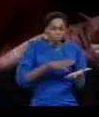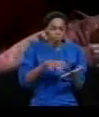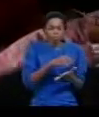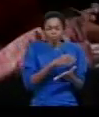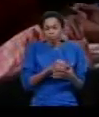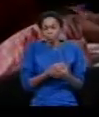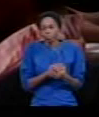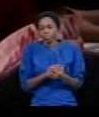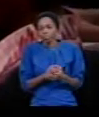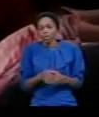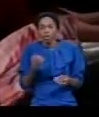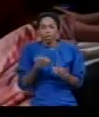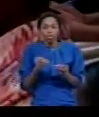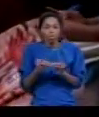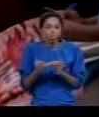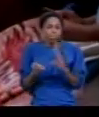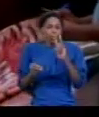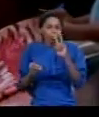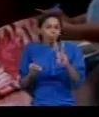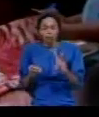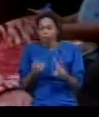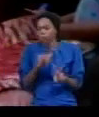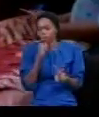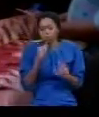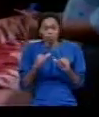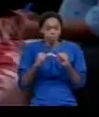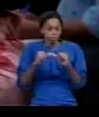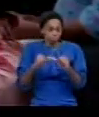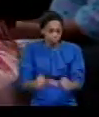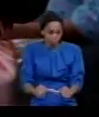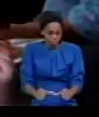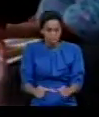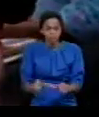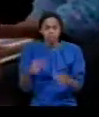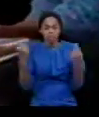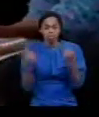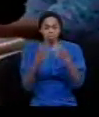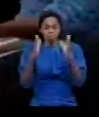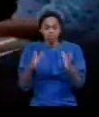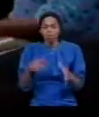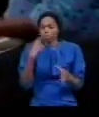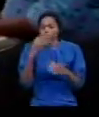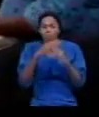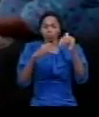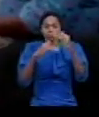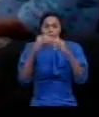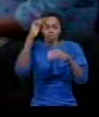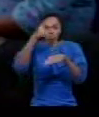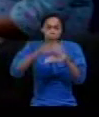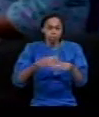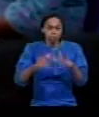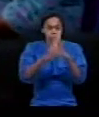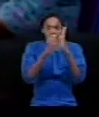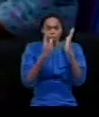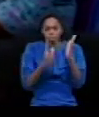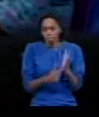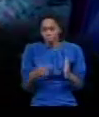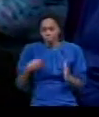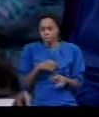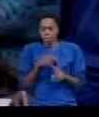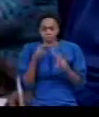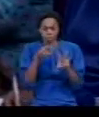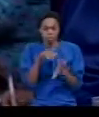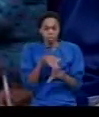one, inconsistent transgressors who build on legalism. We're looking at Acts